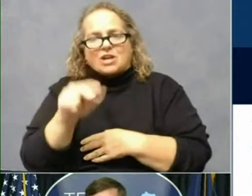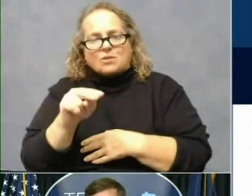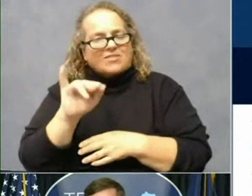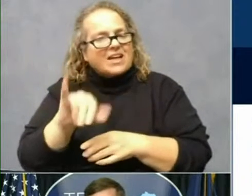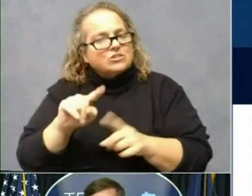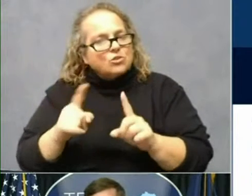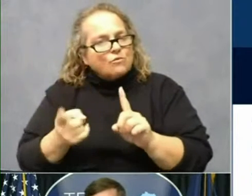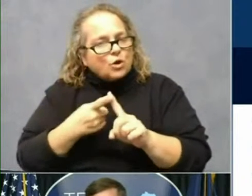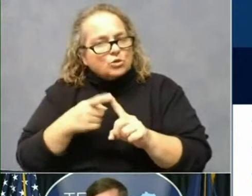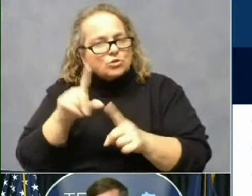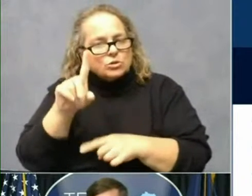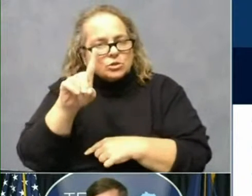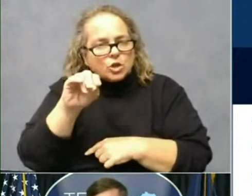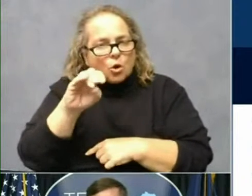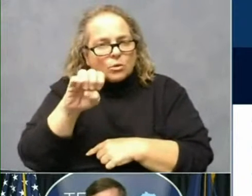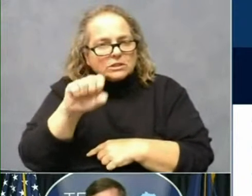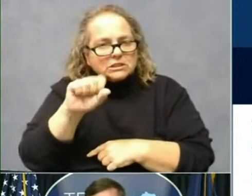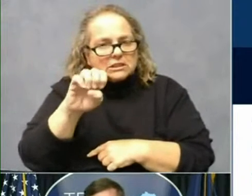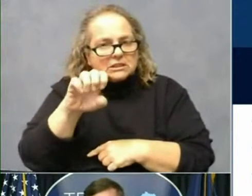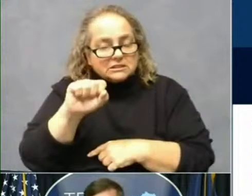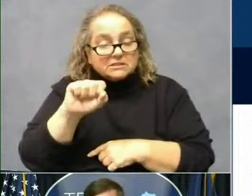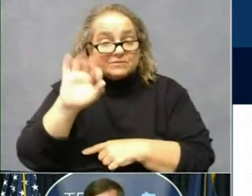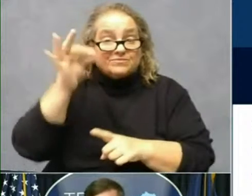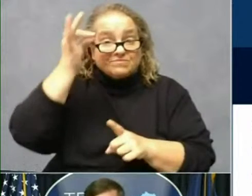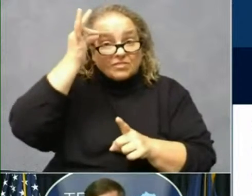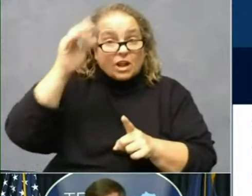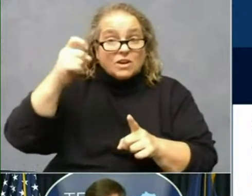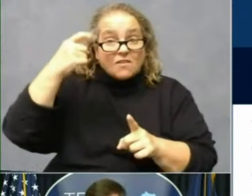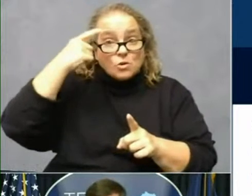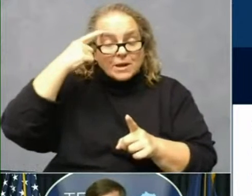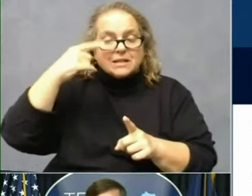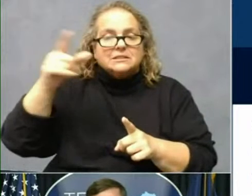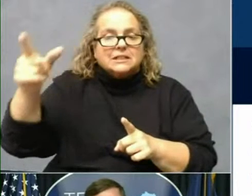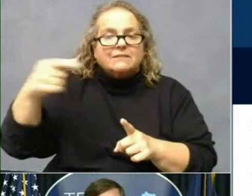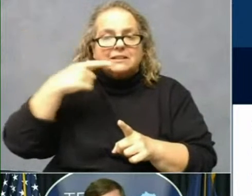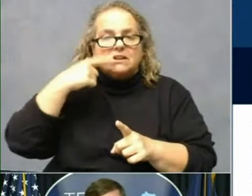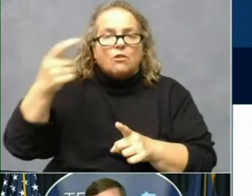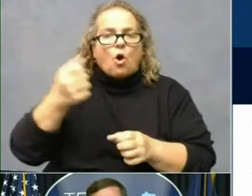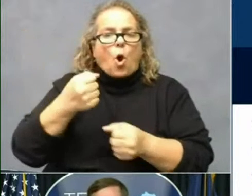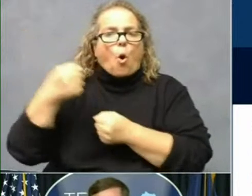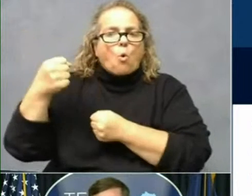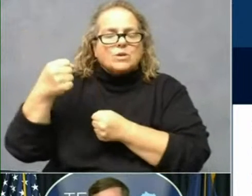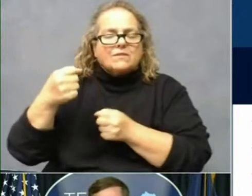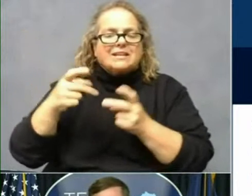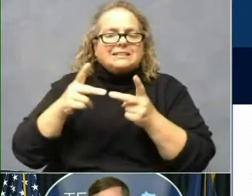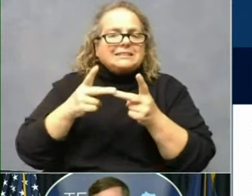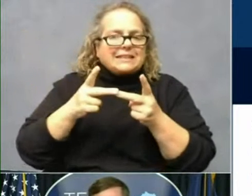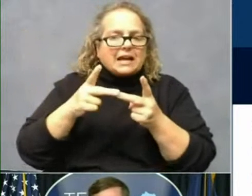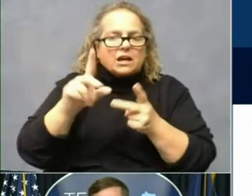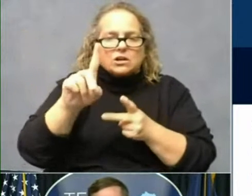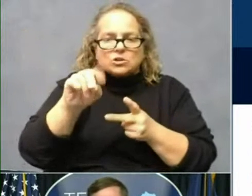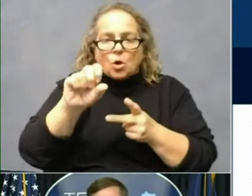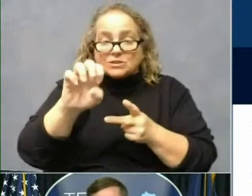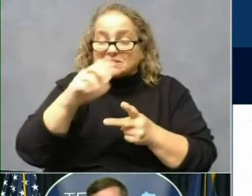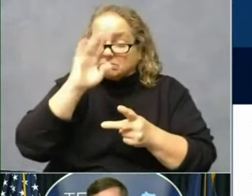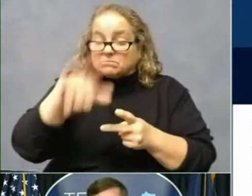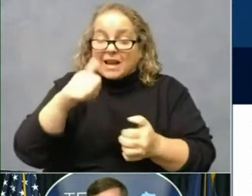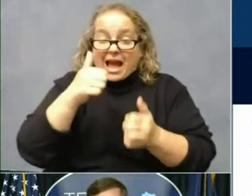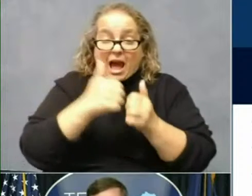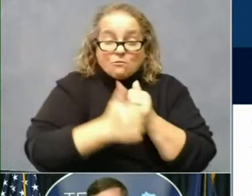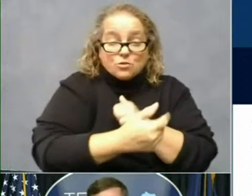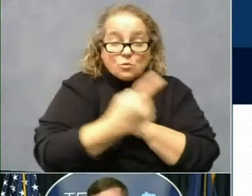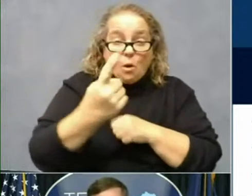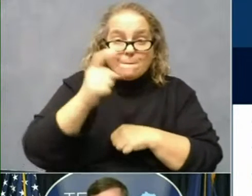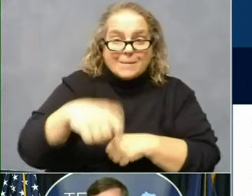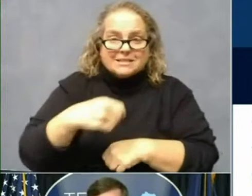tells us that they are holding back the second dose, the booster. And for Pfizer, they will ship that 3 weeks after the initial dose. That's